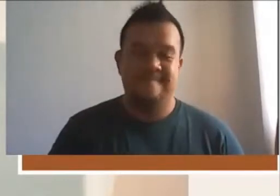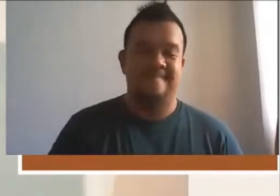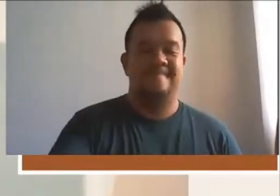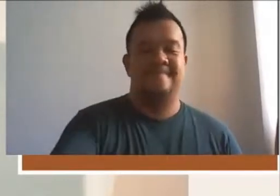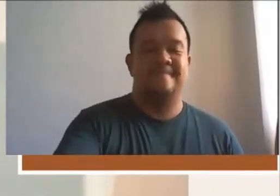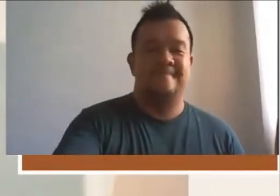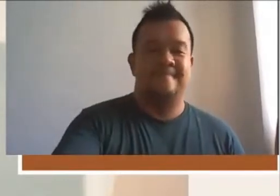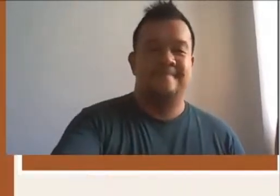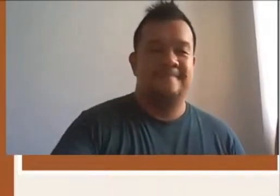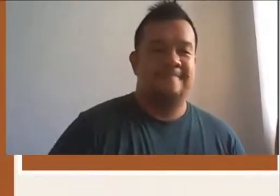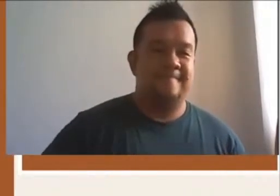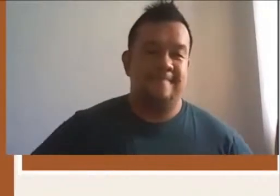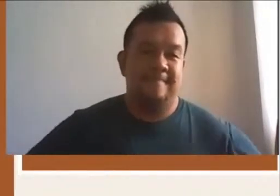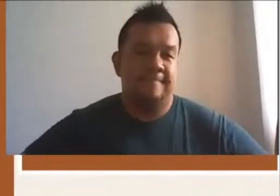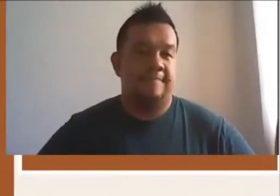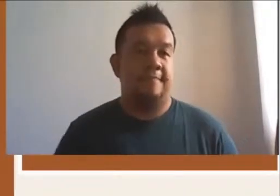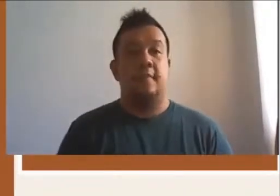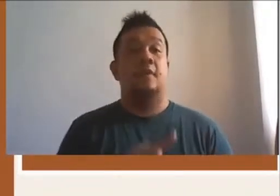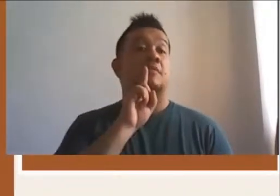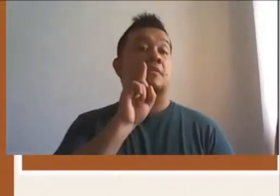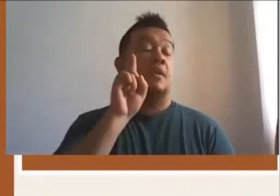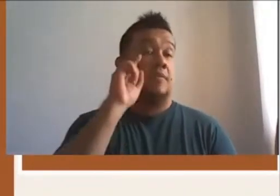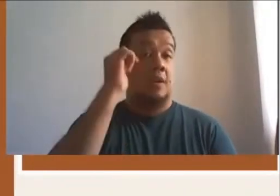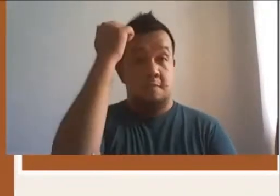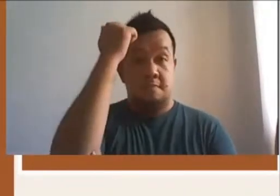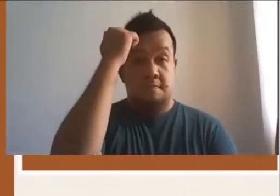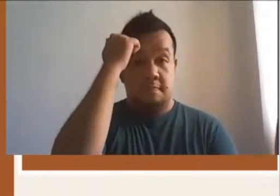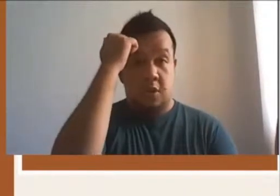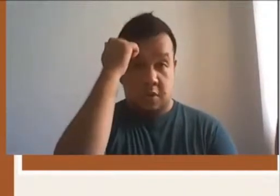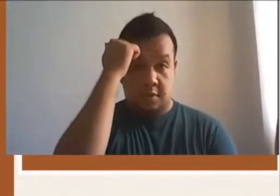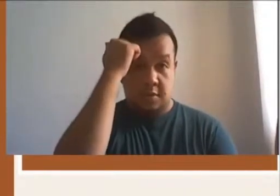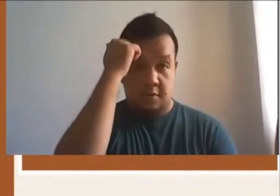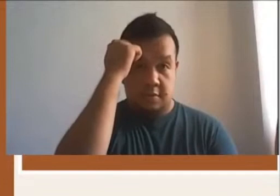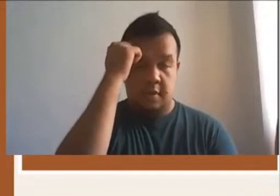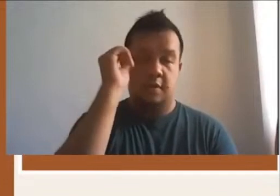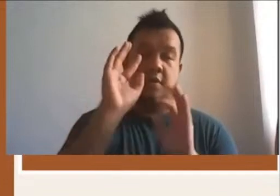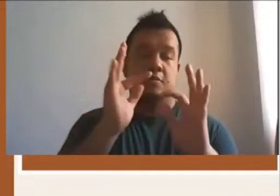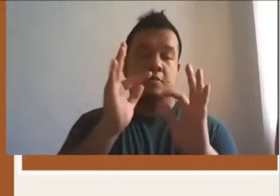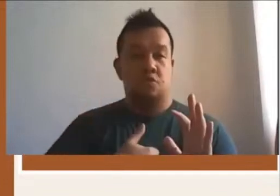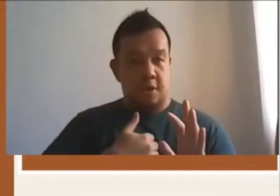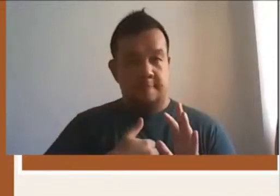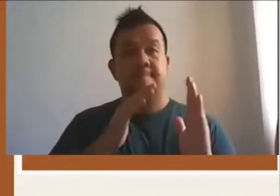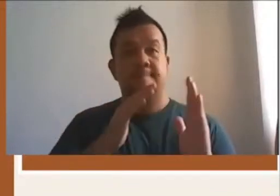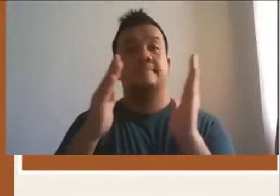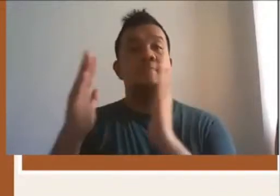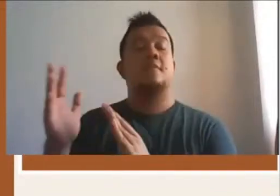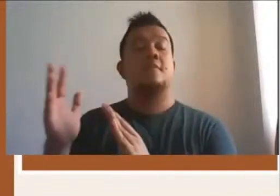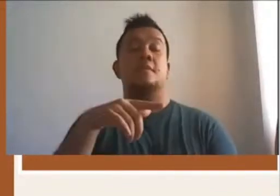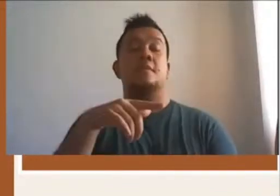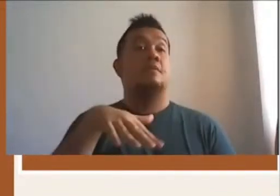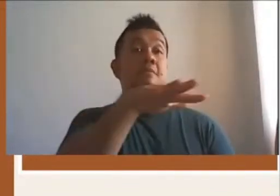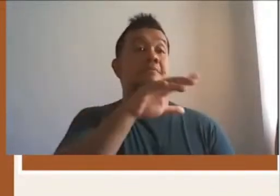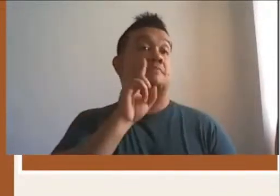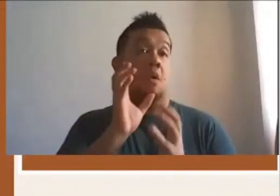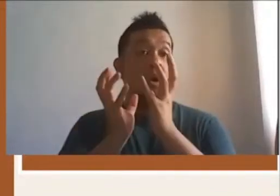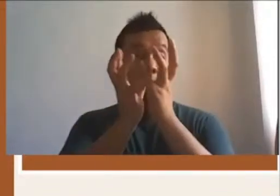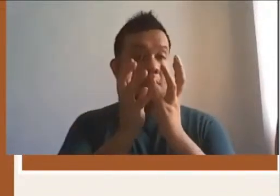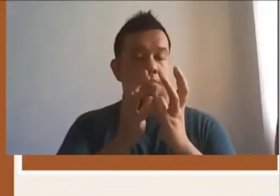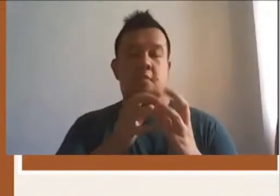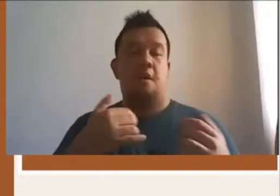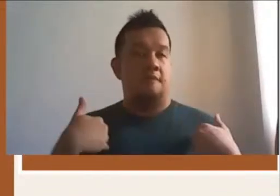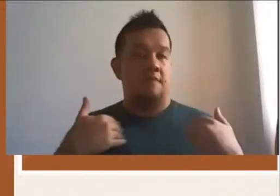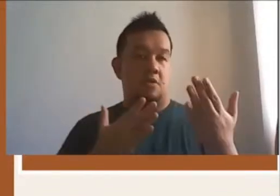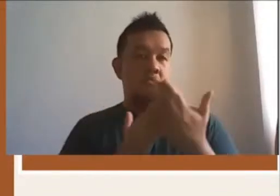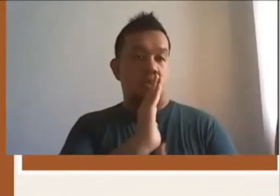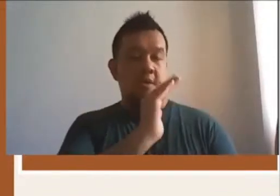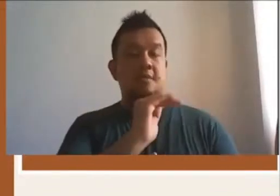Sorry, let me go back. The deaf community has a right that they don't want to